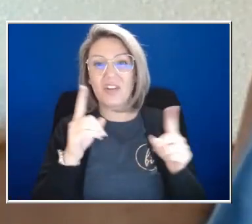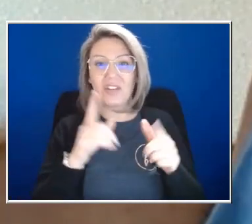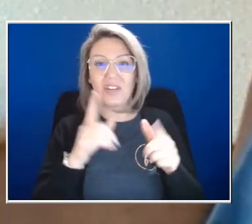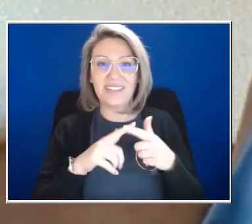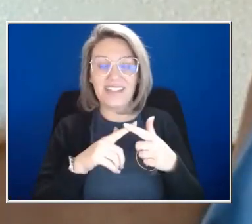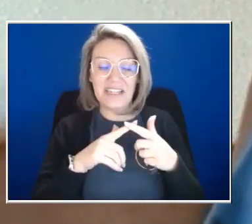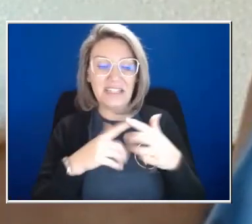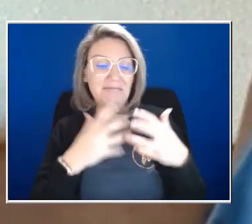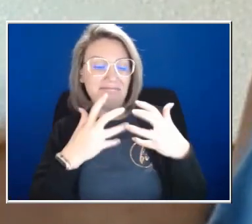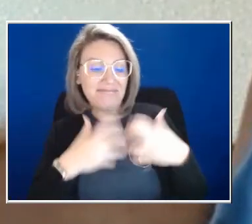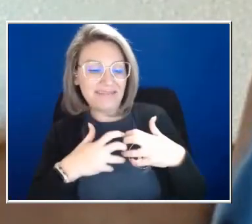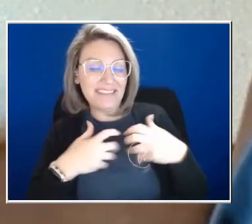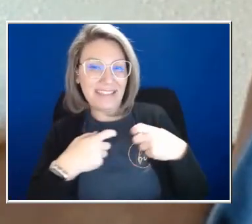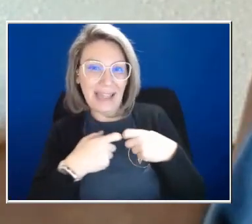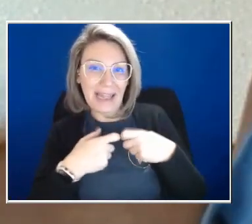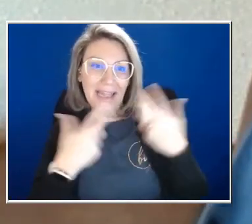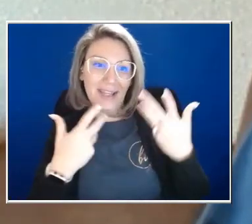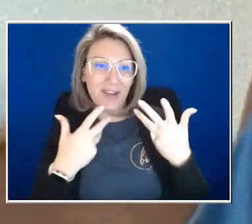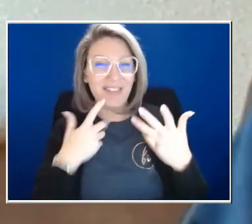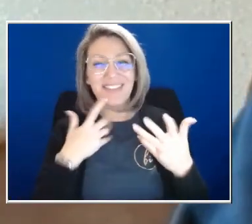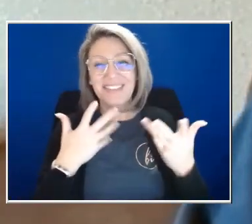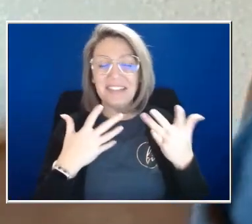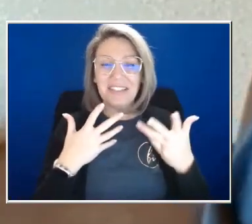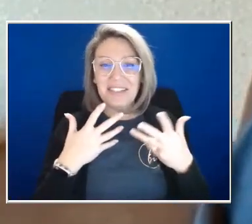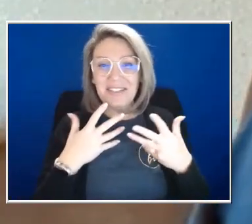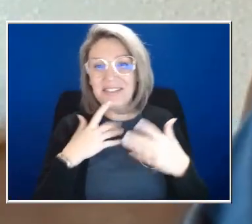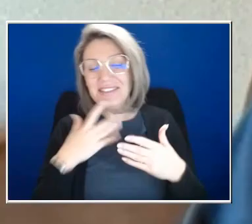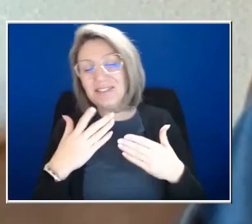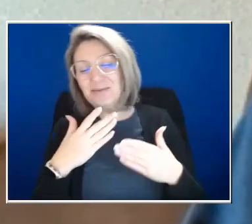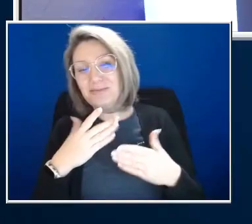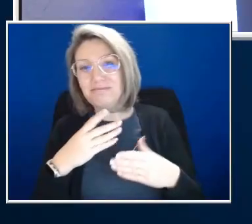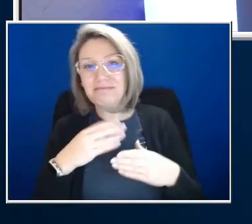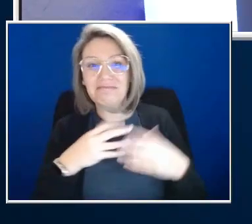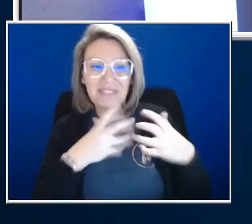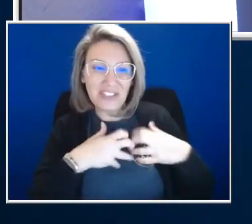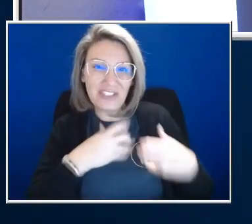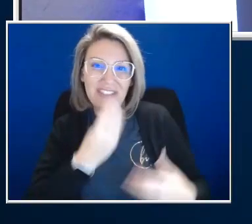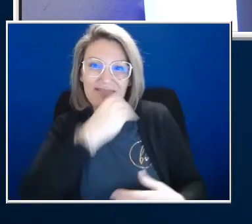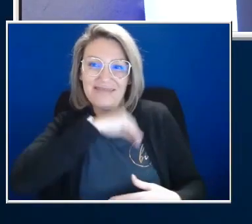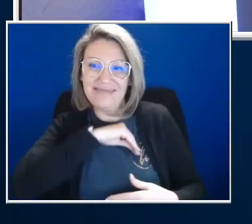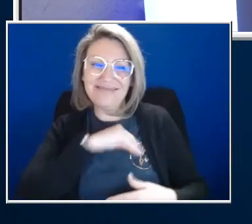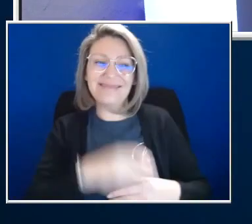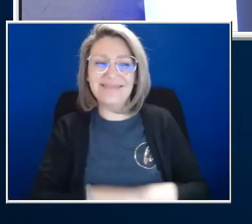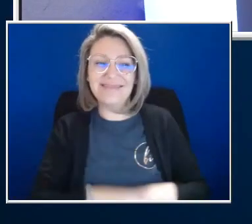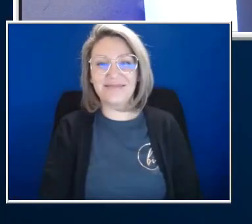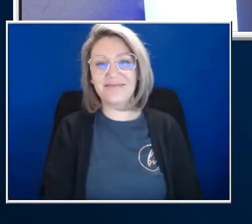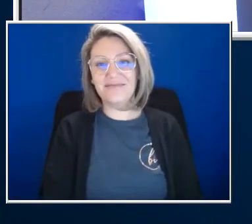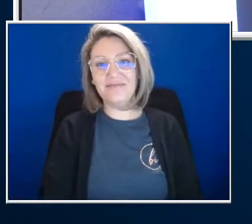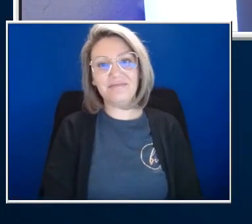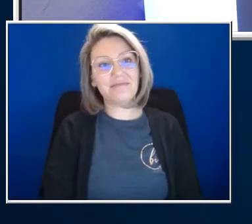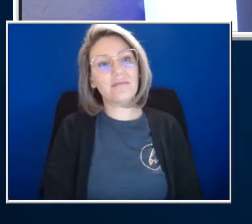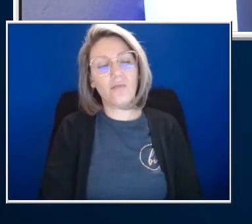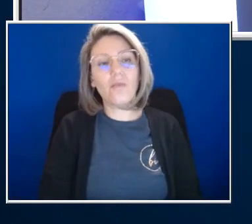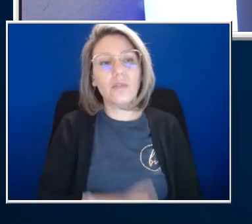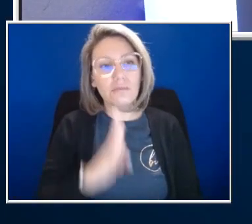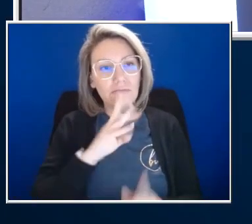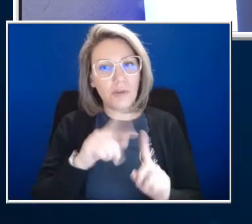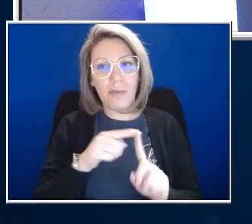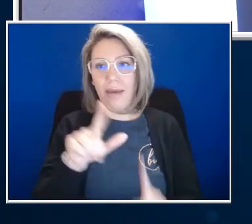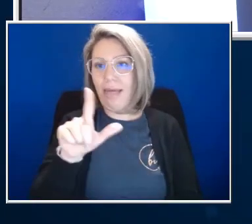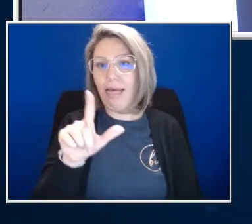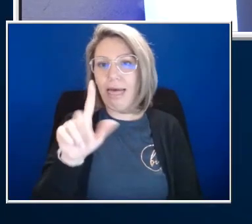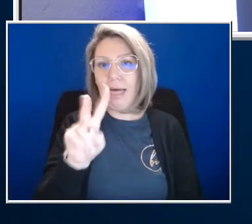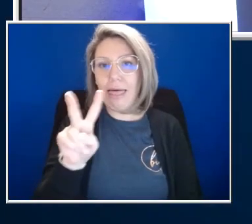electrical or bionic, whatever you want to call it. So, well, let's talk about the LVAD. You both were on LVAD, left